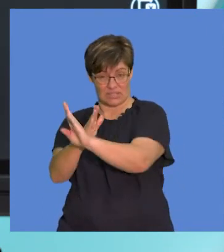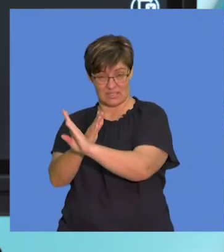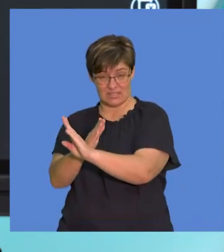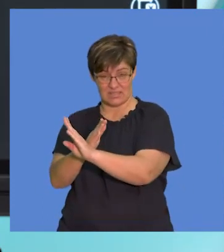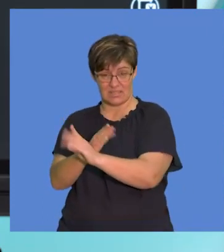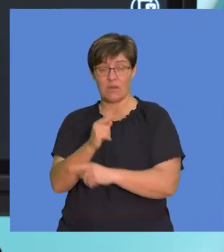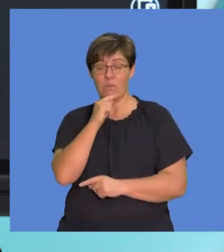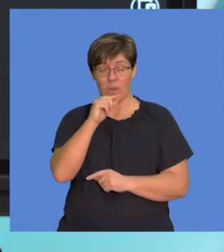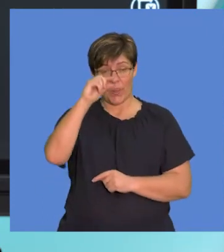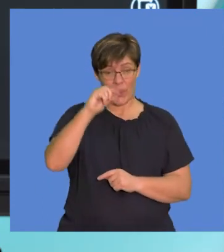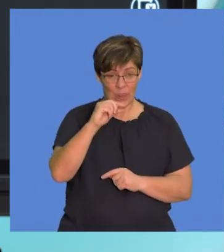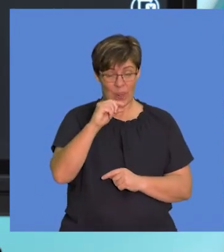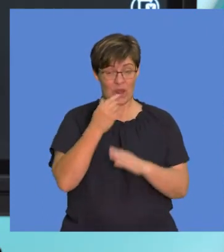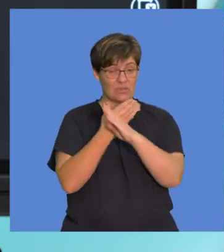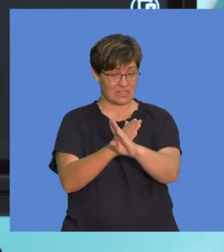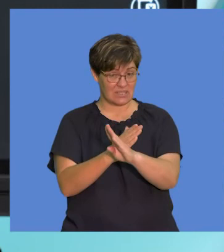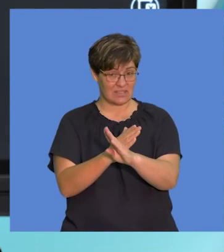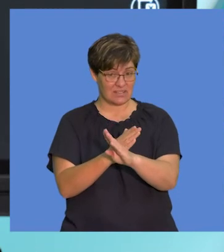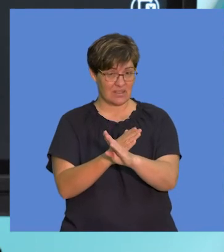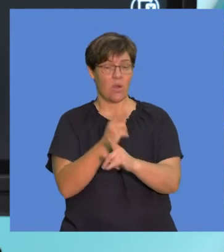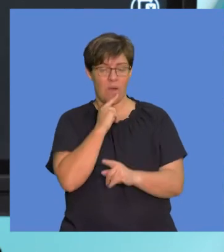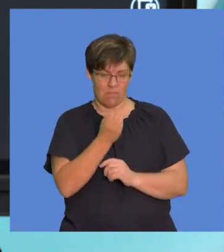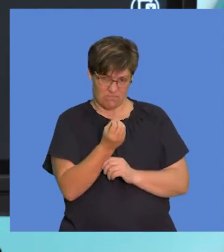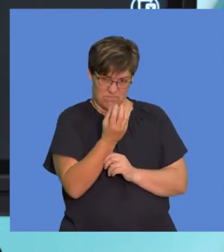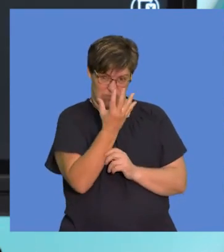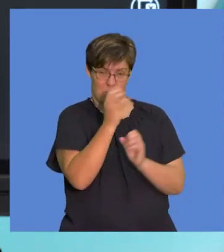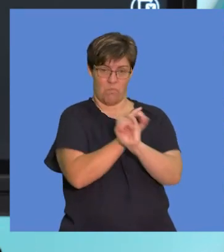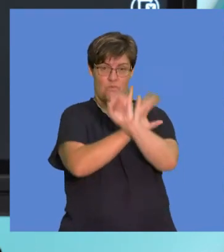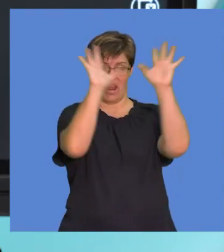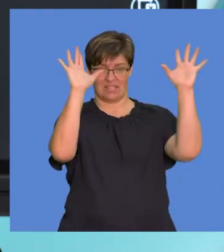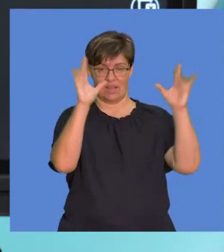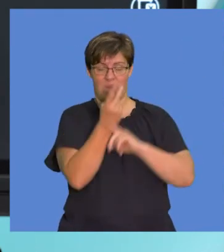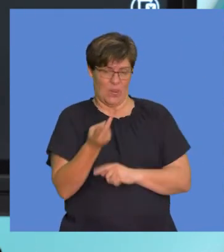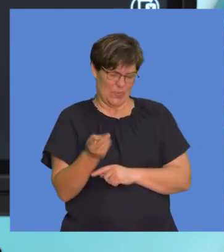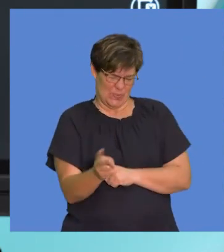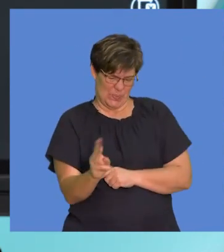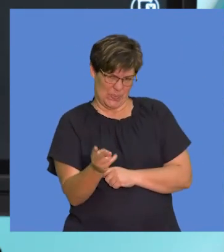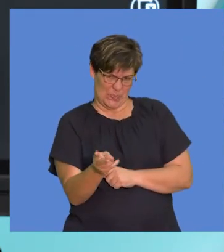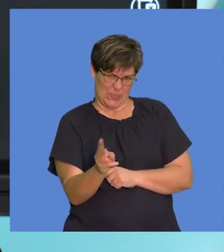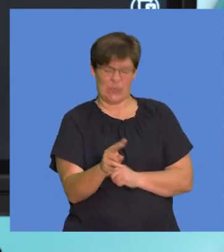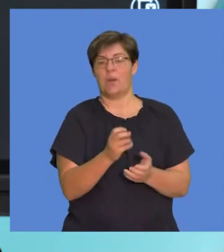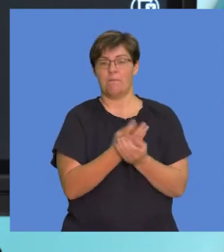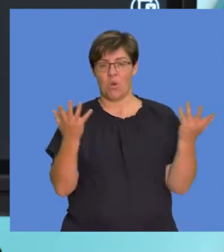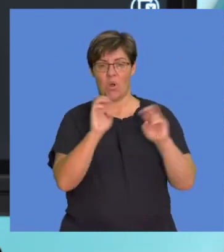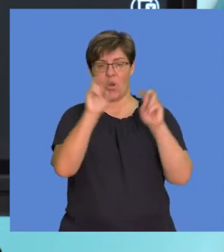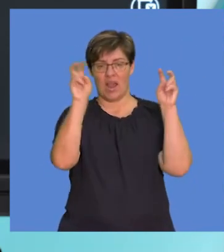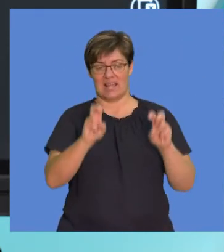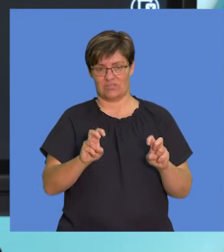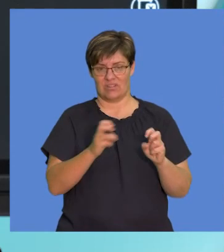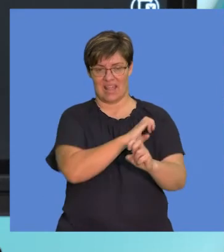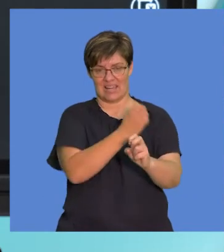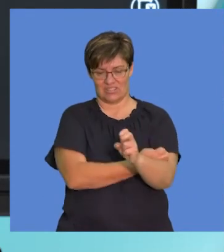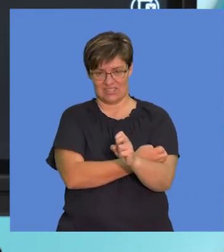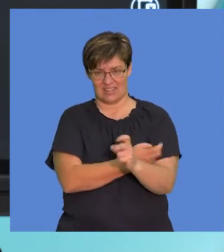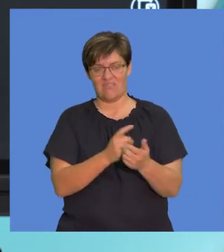the resistance. So remember, the one that has got the smallest resistance will actually burn brighter, meaning that it transforms a